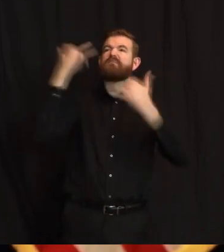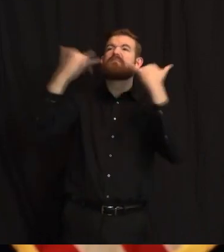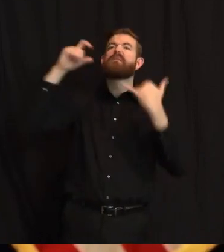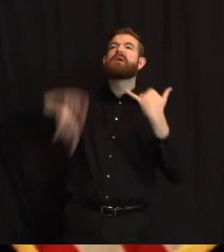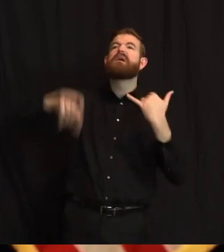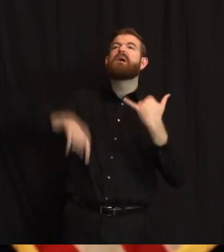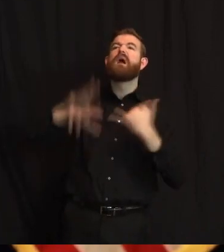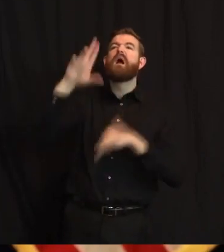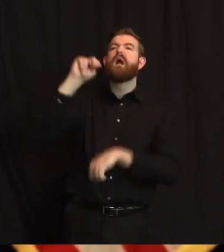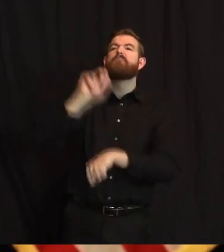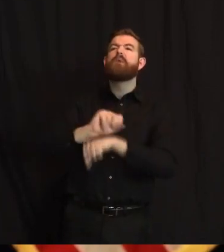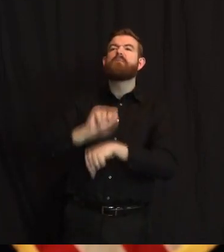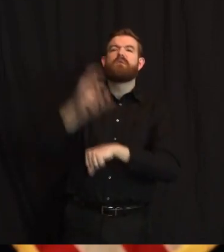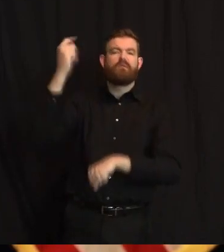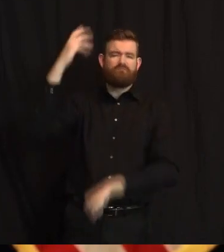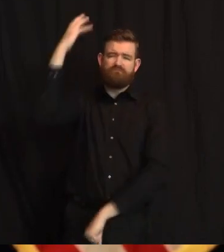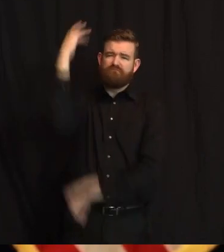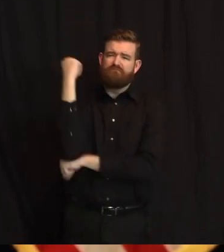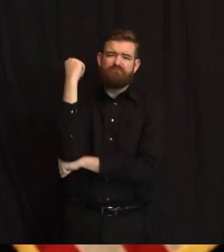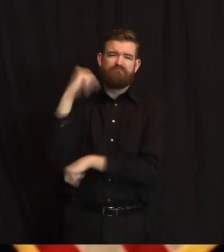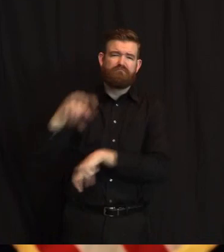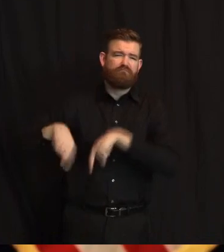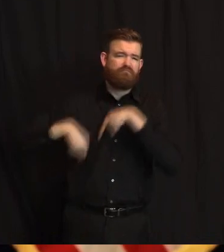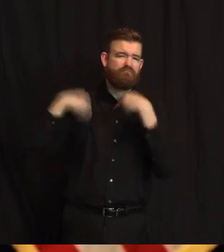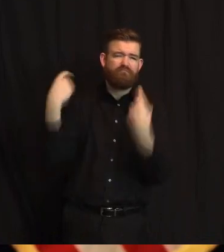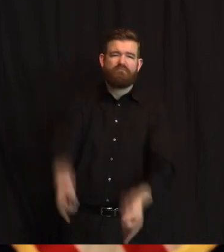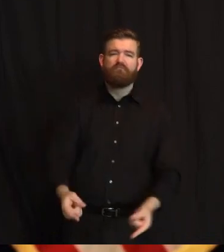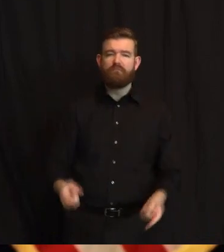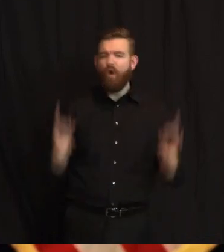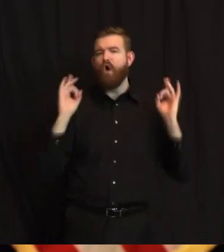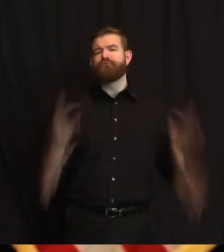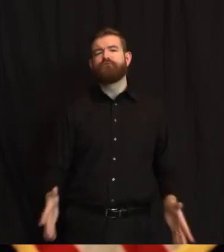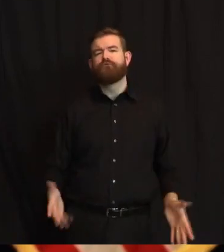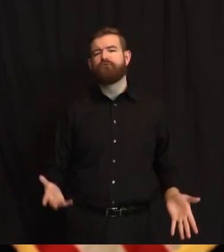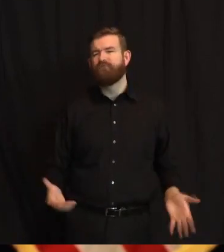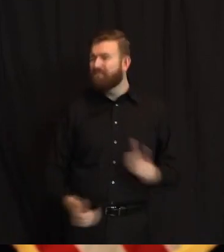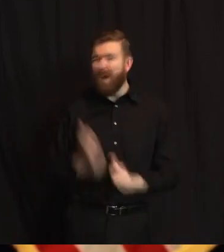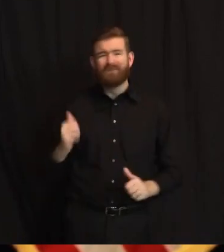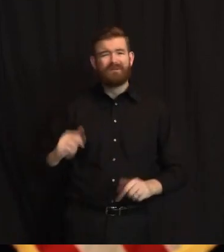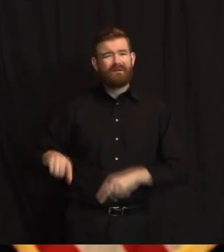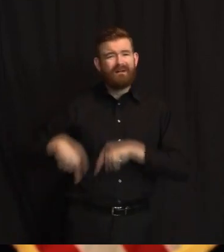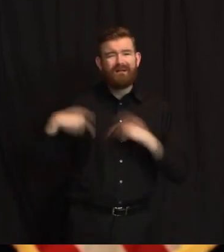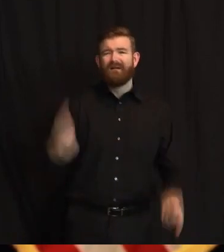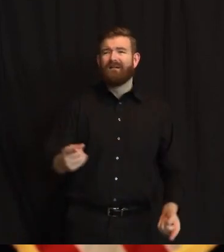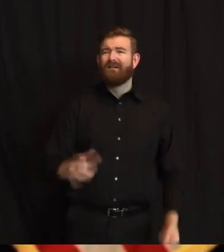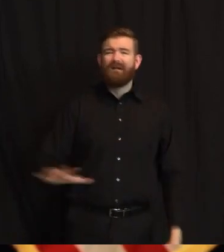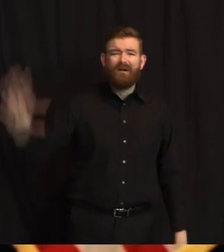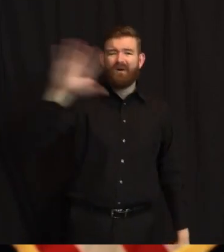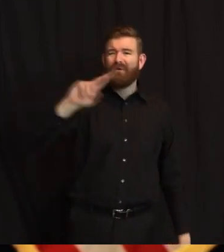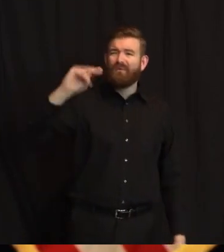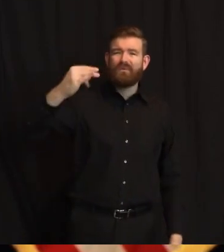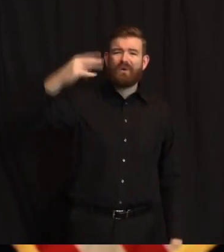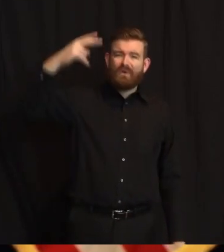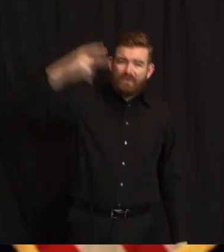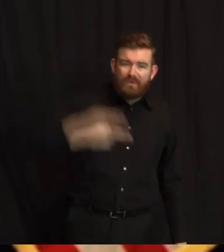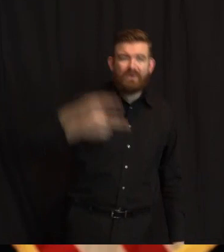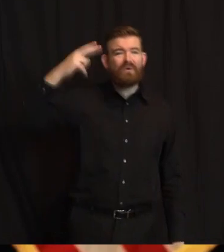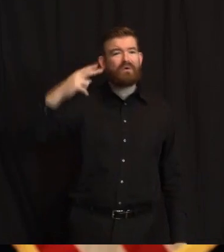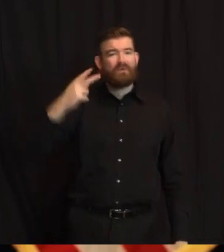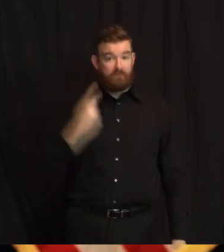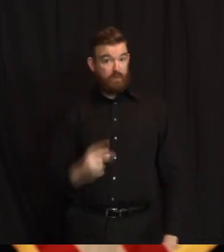just the Great Recession, but the Great Depression in terms of unemployment ranks. And we're not alone in having to catch up and do our best. Again, to